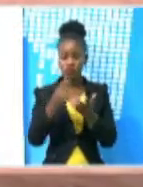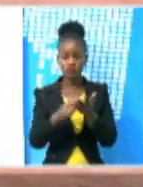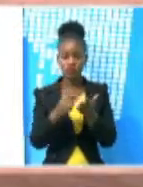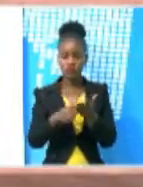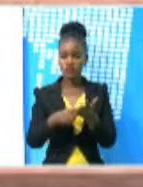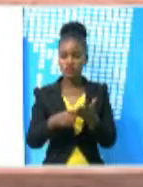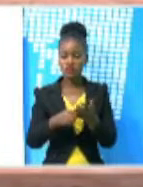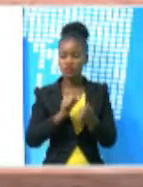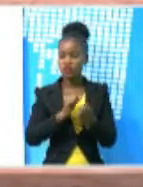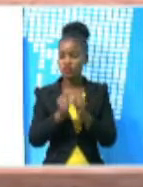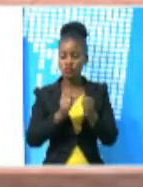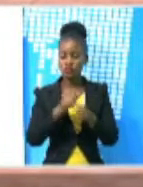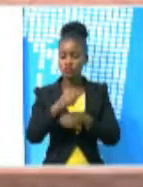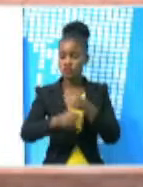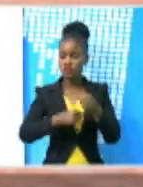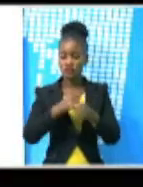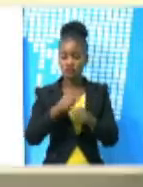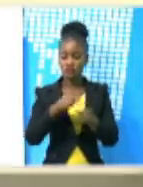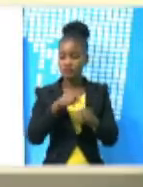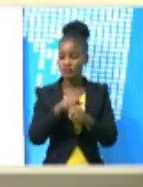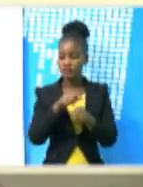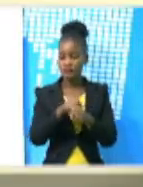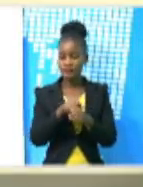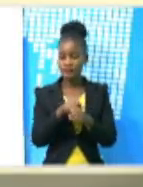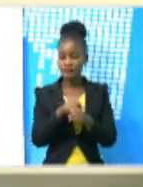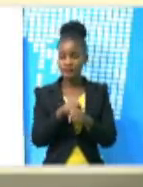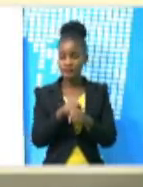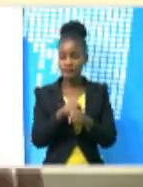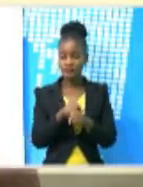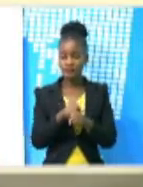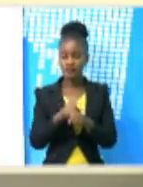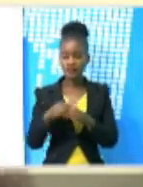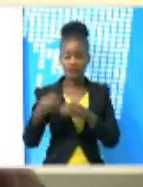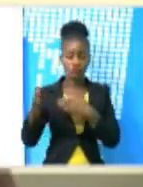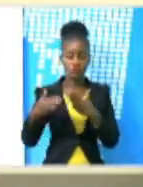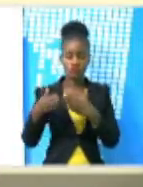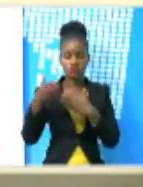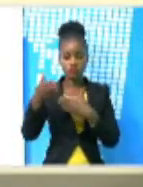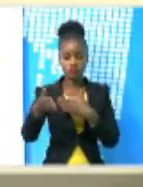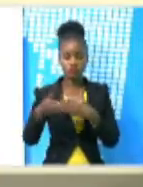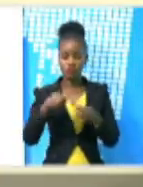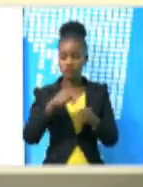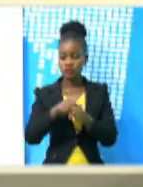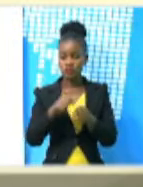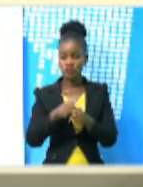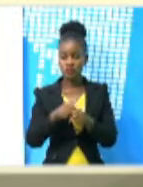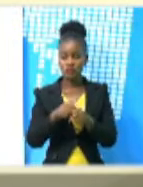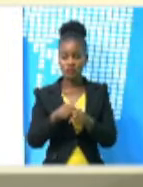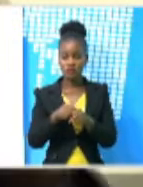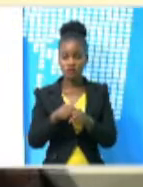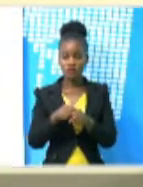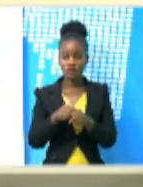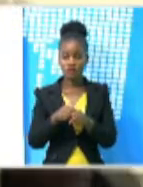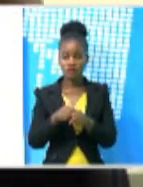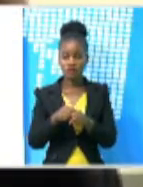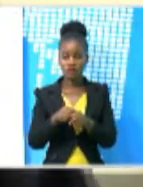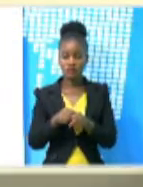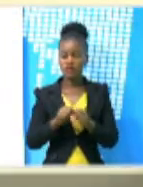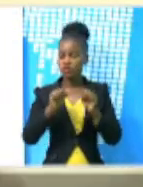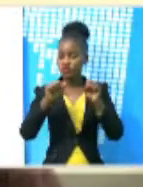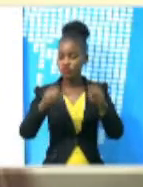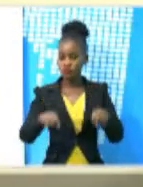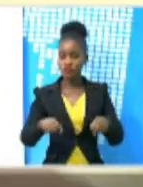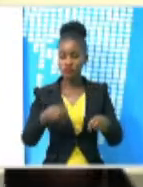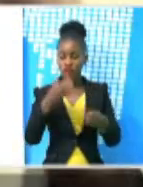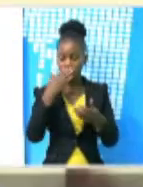ones, which take years to be worked on. Here, Rwanda, this fund is operational. They have been able to make their